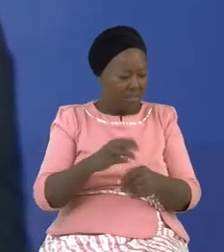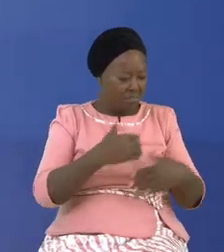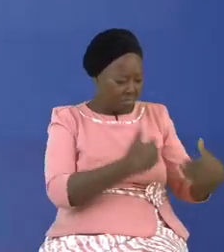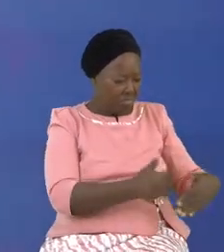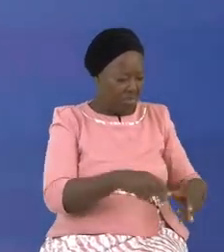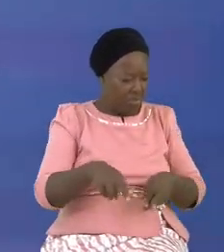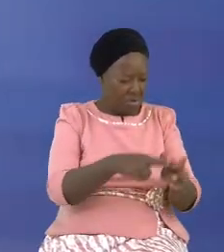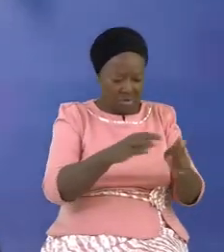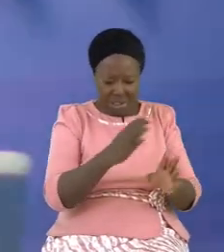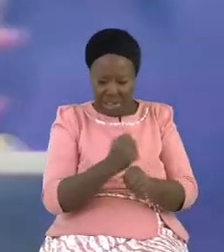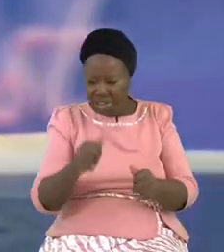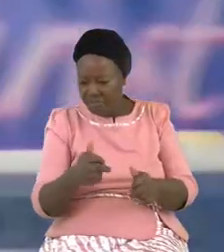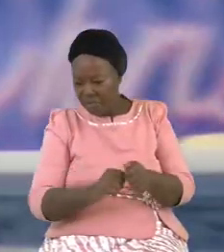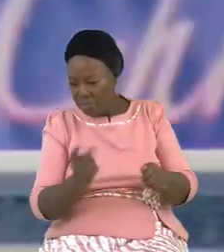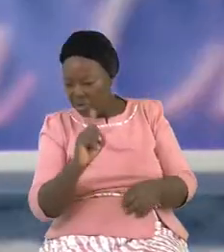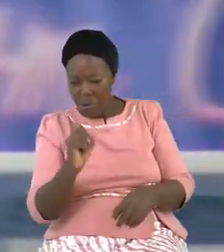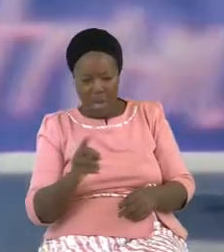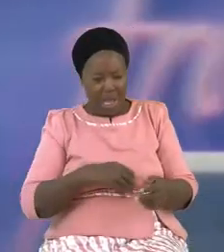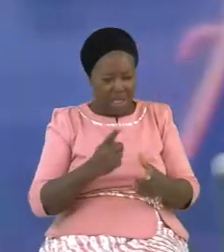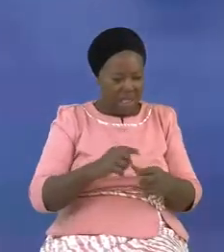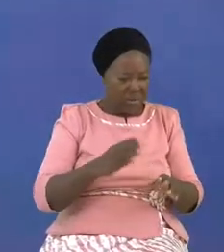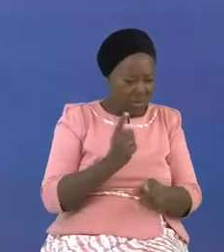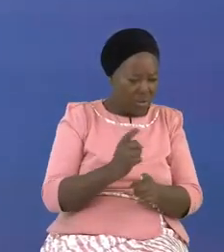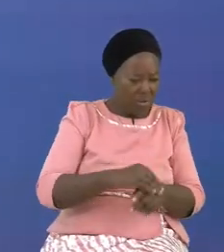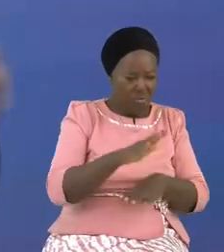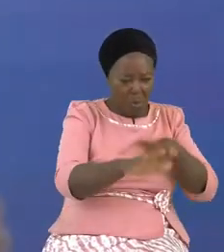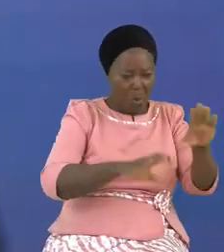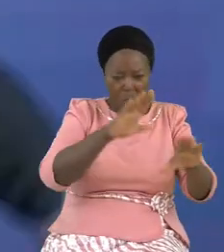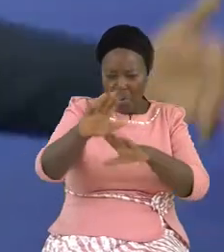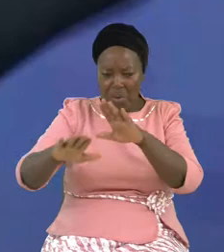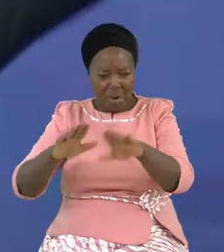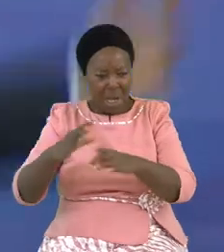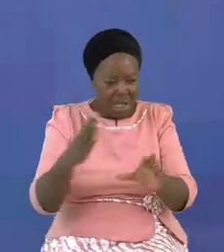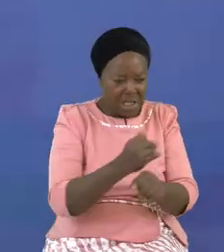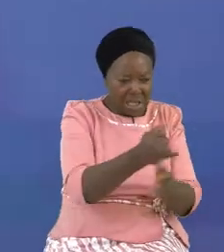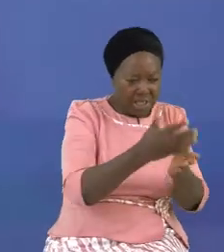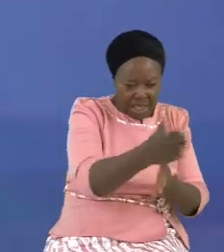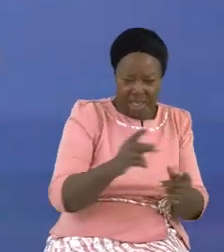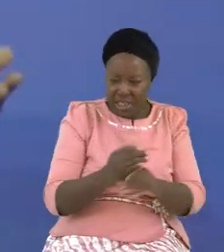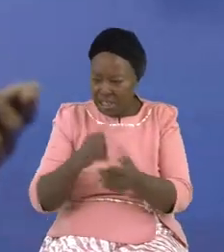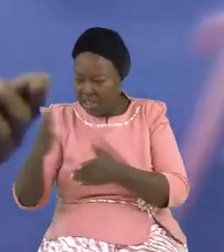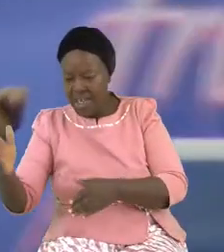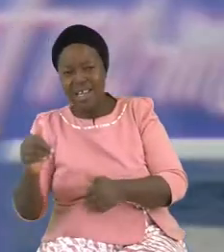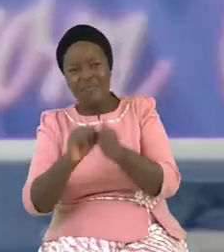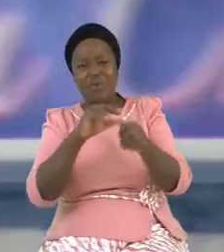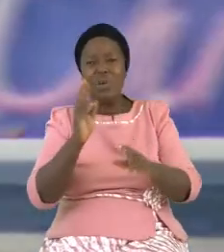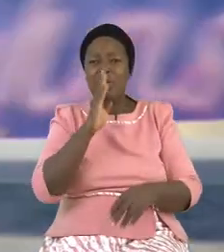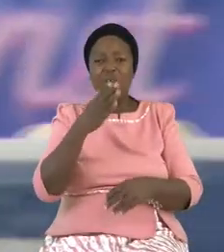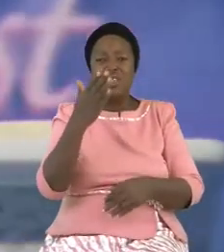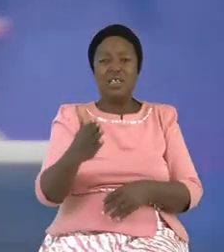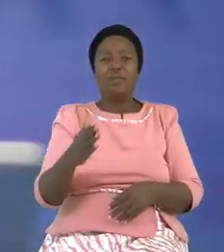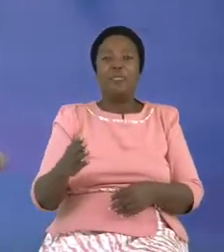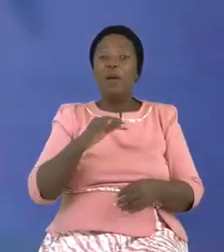from anyone, I can just, you know, be roaming about and pick it there, everybody would have been there. But it's because it's